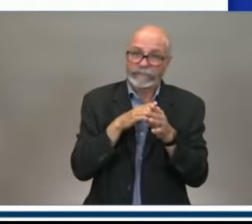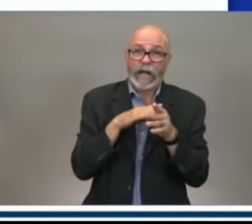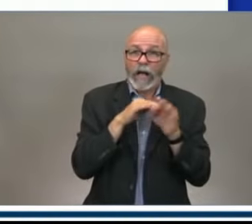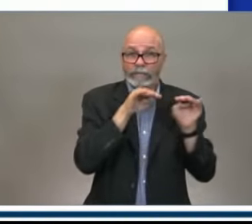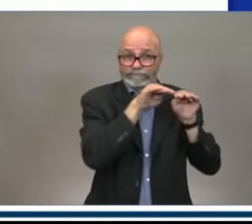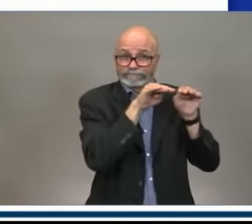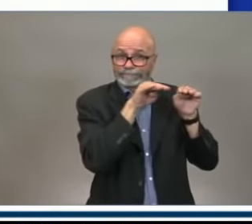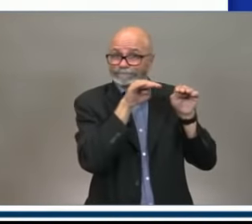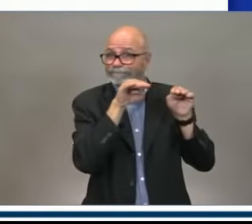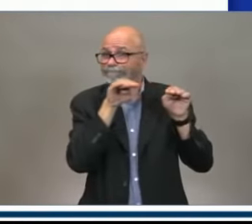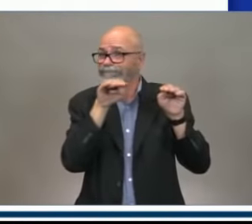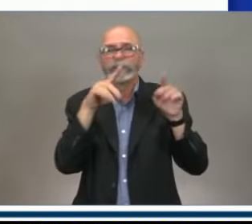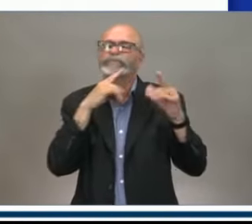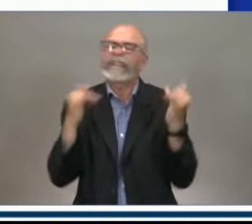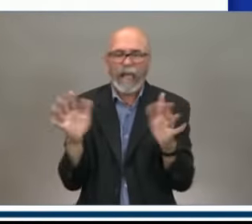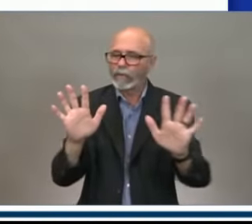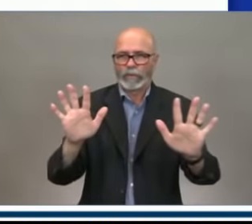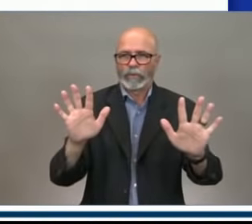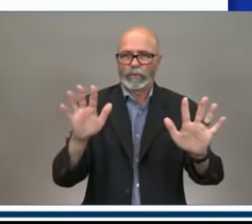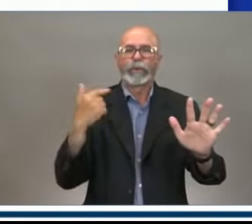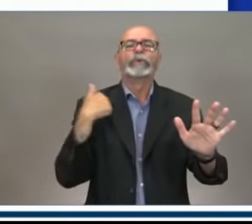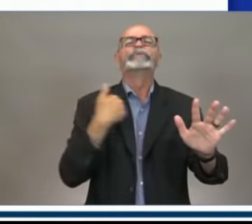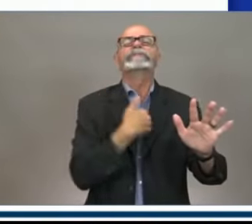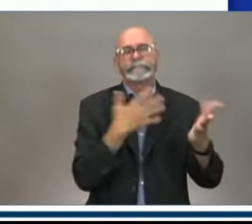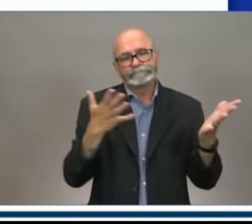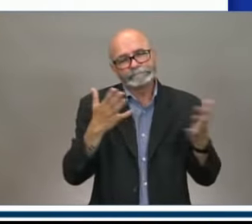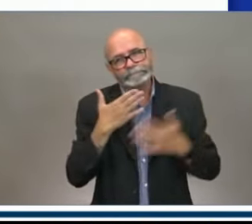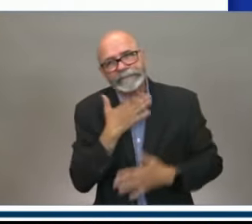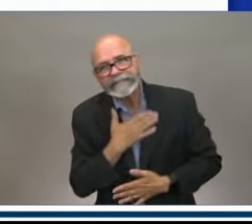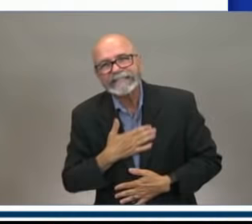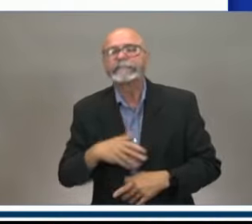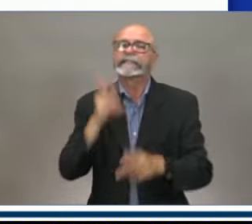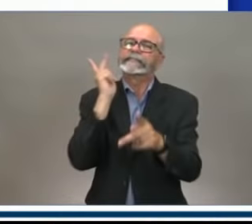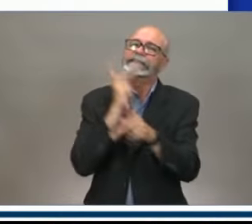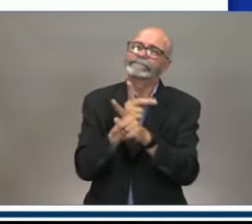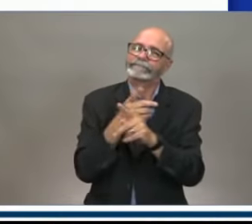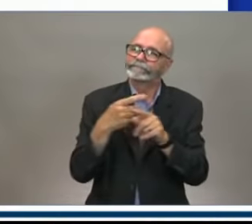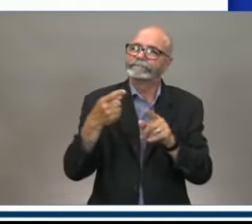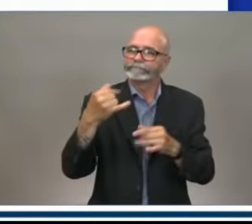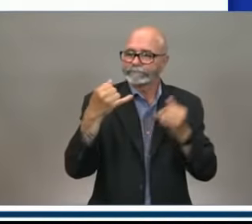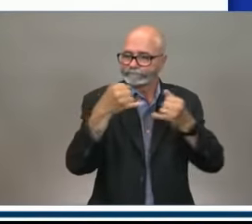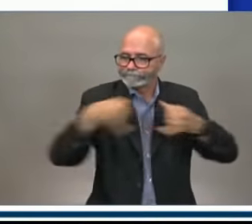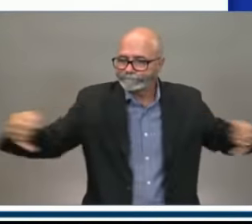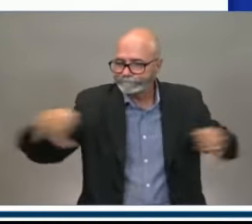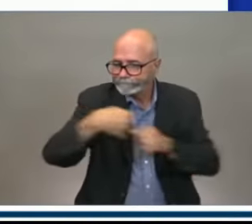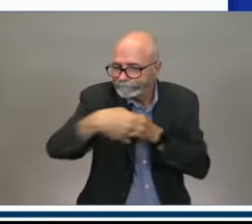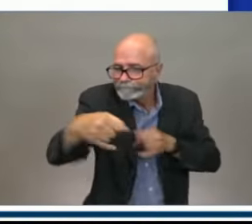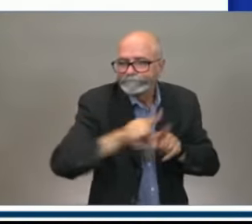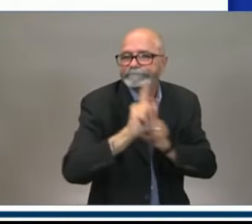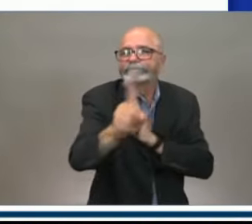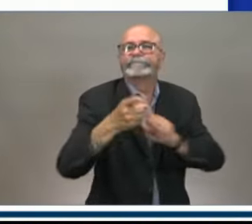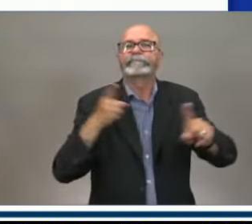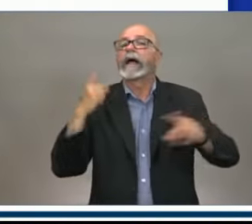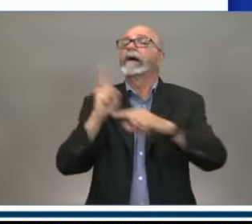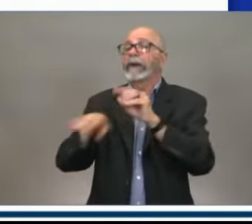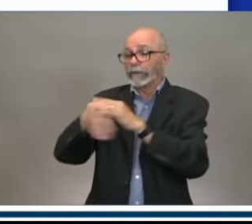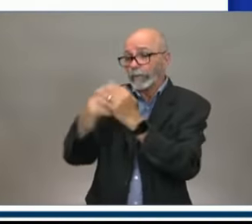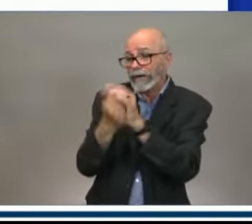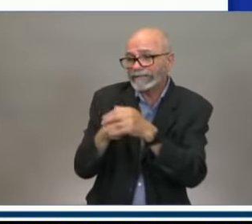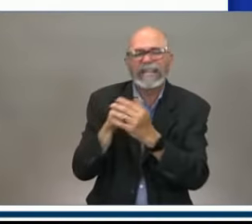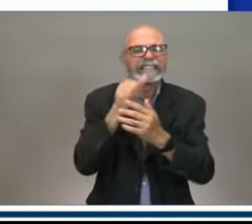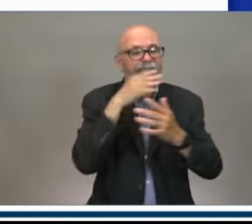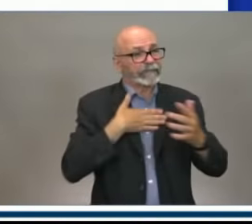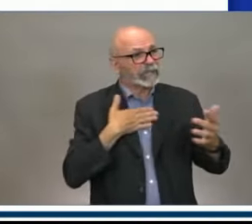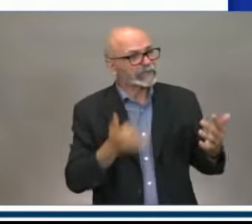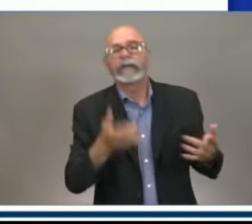Please continue to follow the protocols. Keep your distance. Wash your hands. Wear a mask when you feel is necessary. Don't go out if